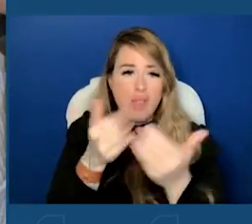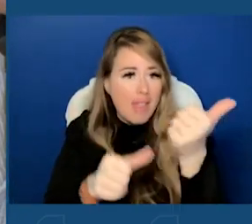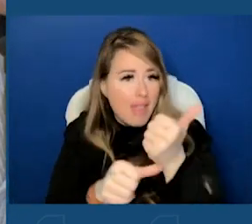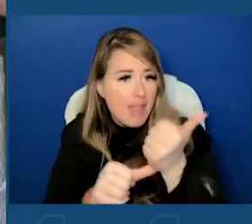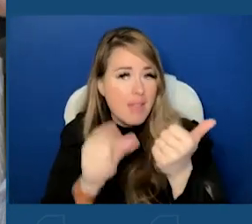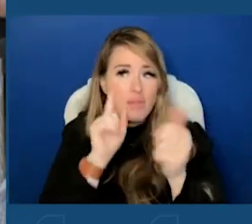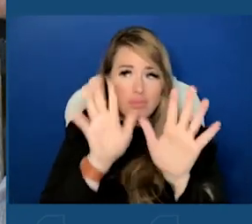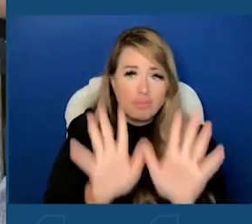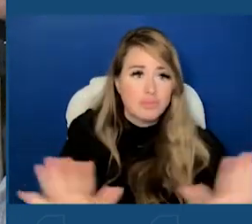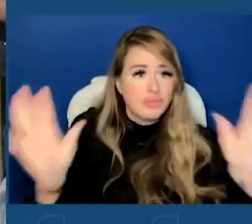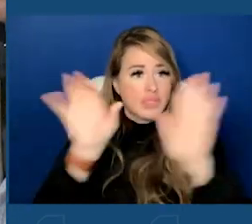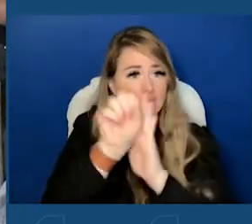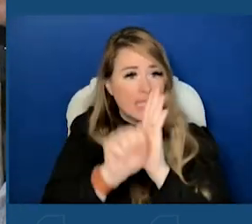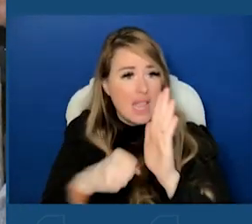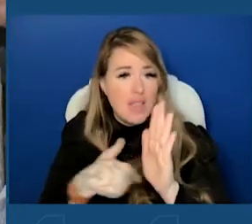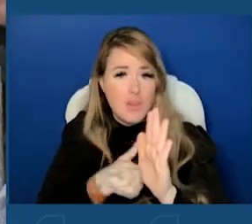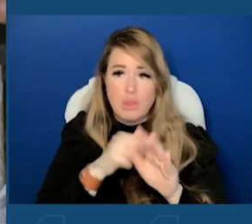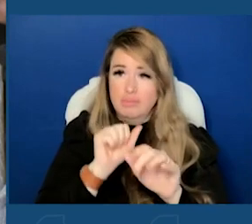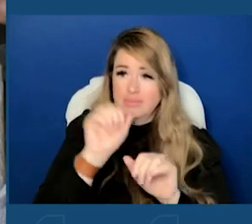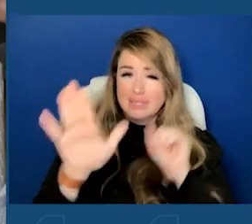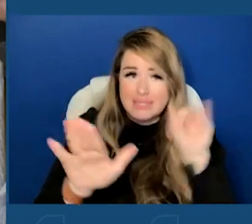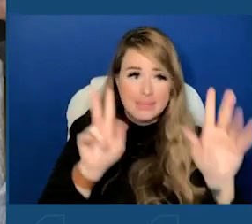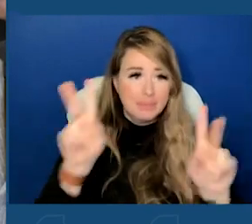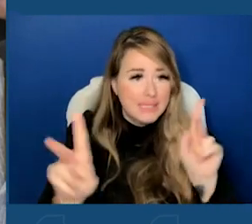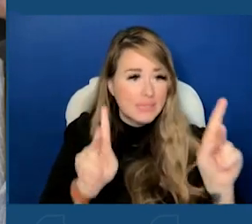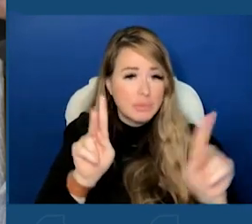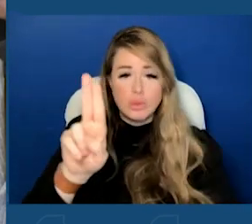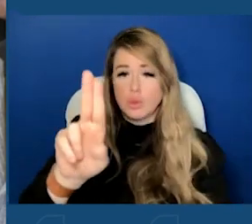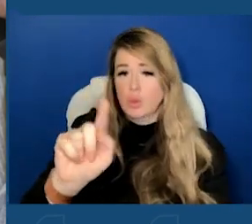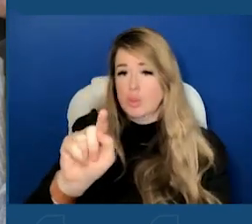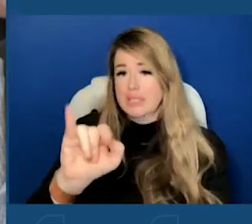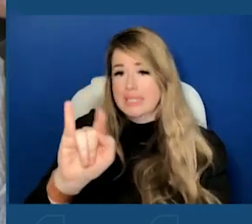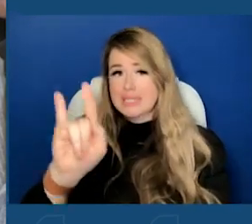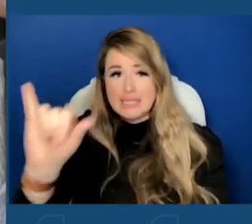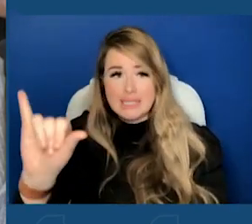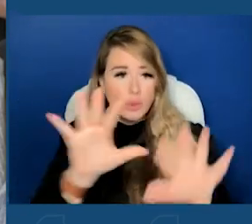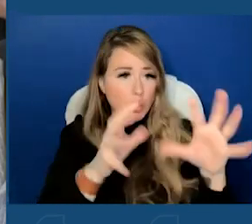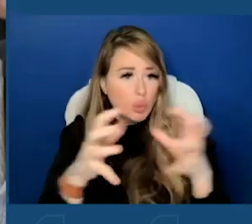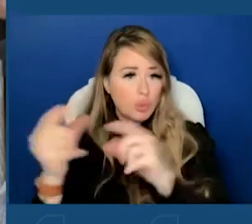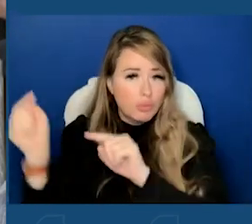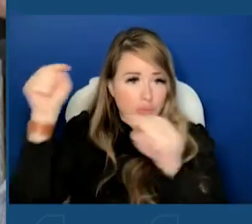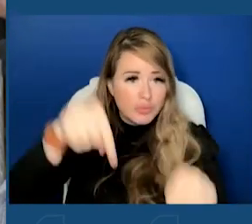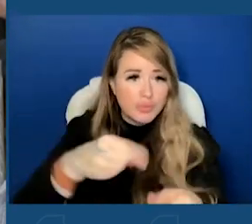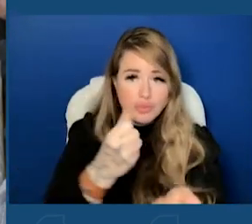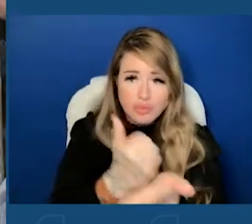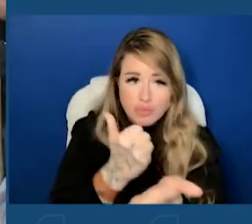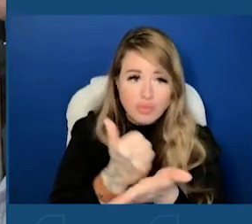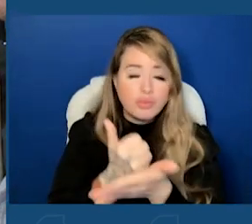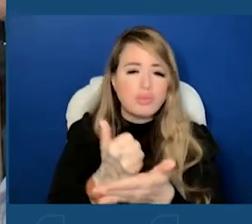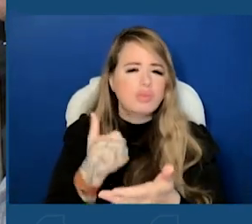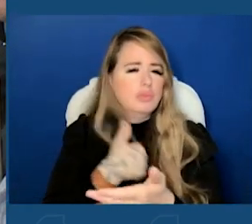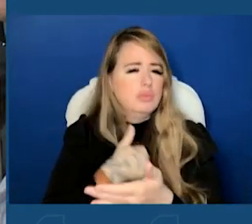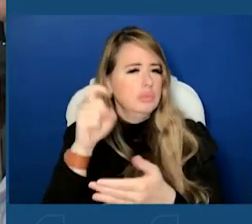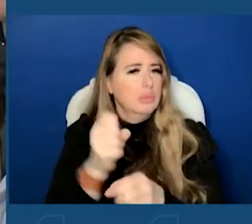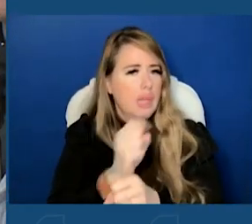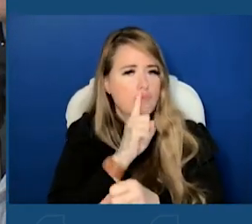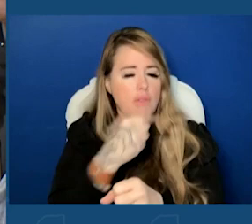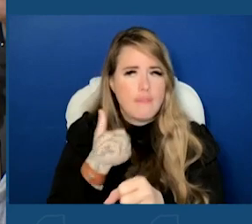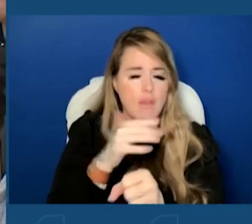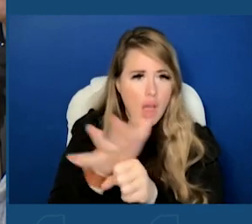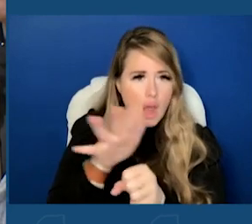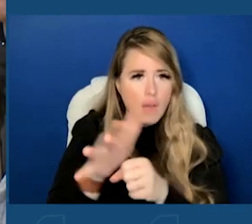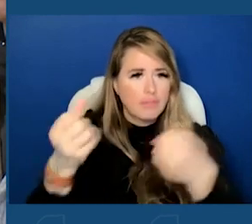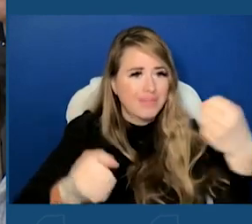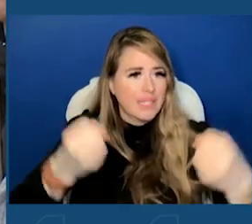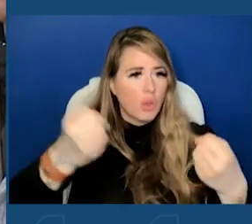state. We've deployed individuals, whether it's the utility crews have come, but also making sure that we have all the vehicles we need. But literally they cannot get through right